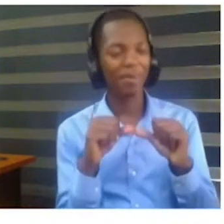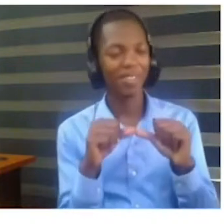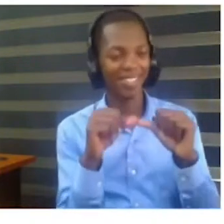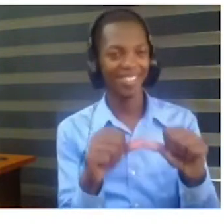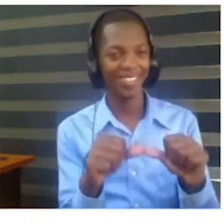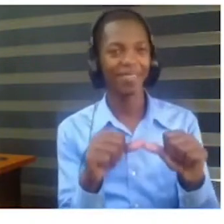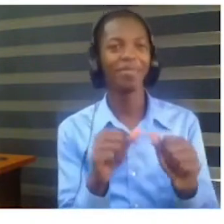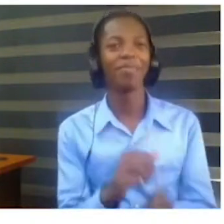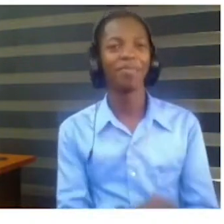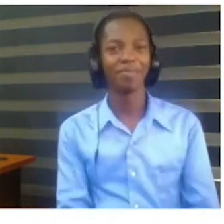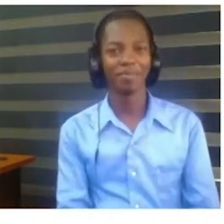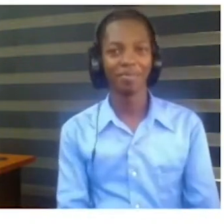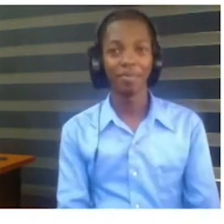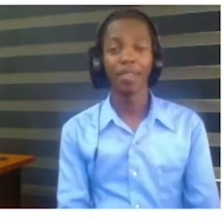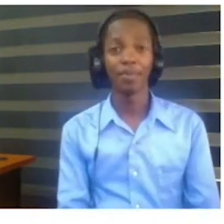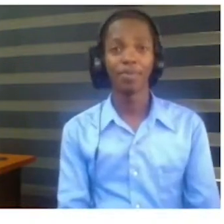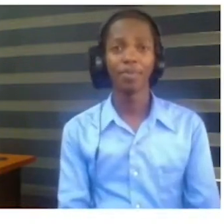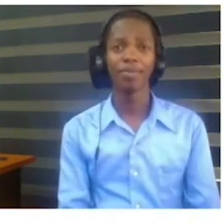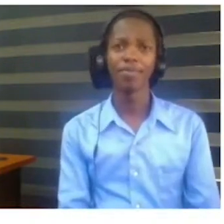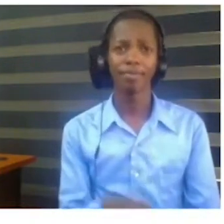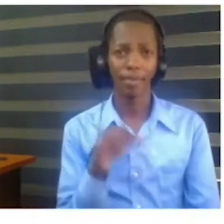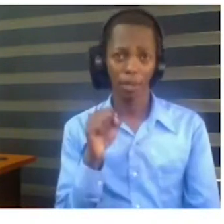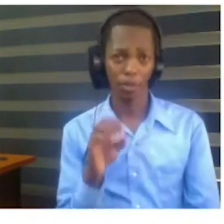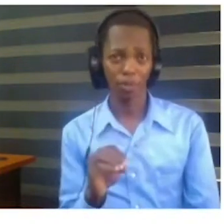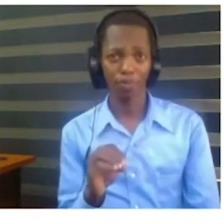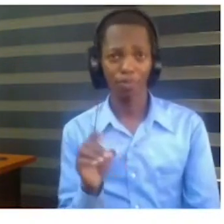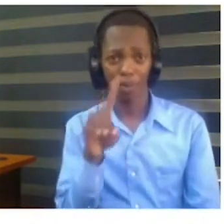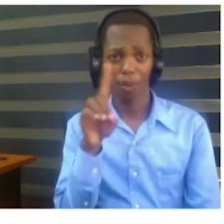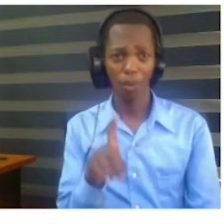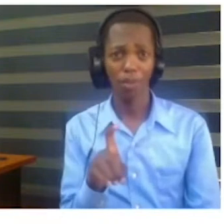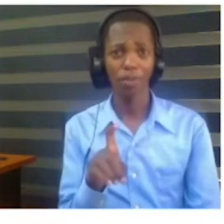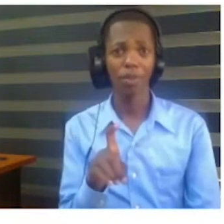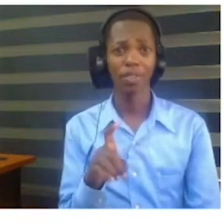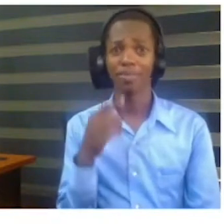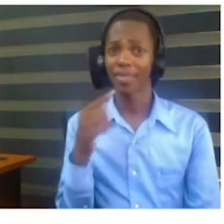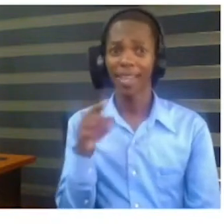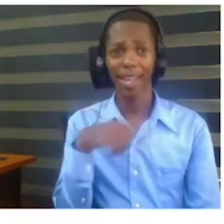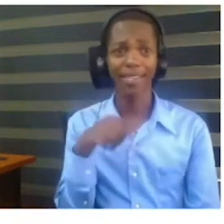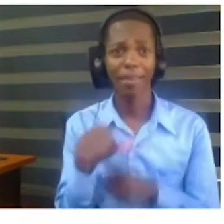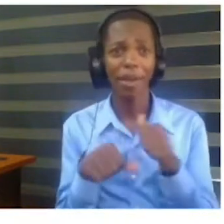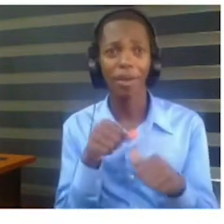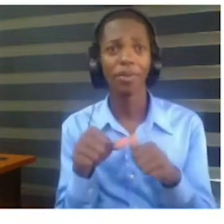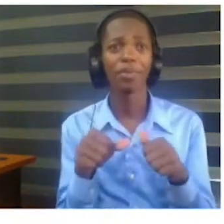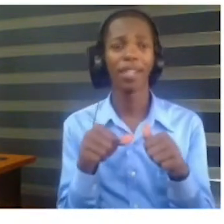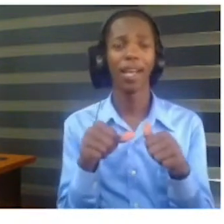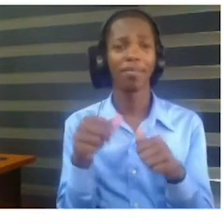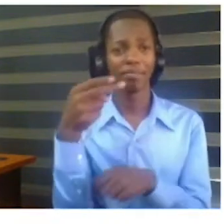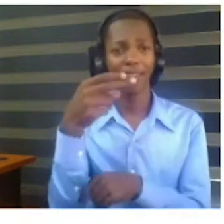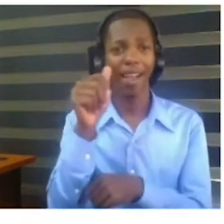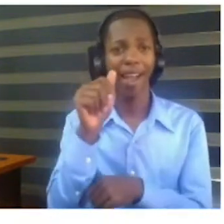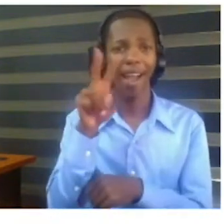So one of the questions was, tell us about Harvard. I did not grow